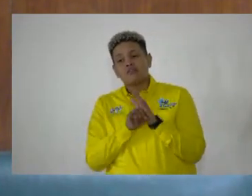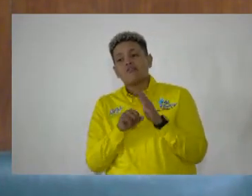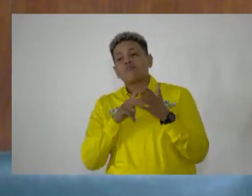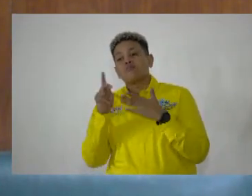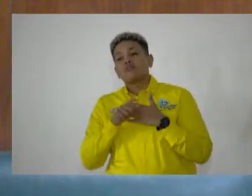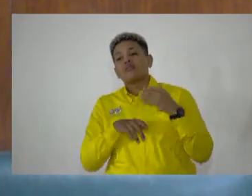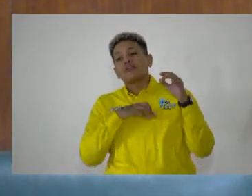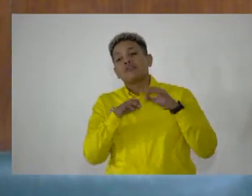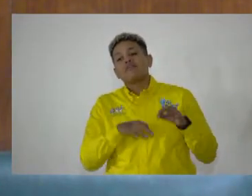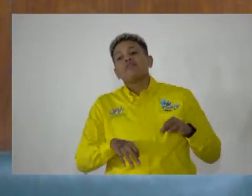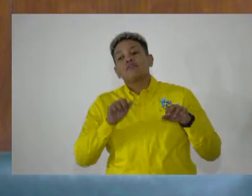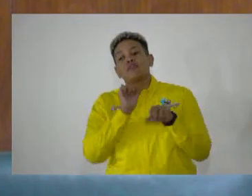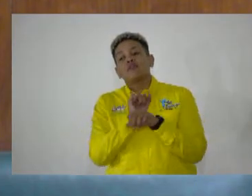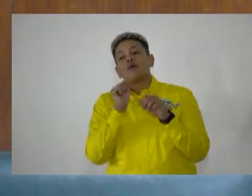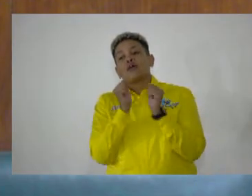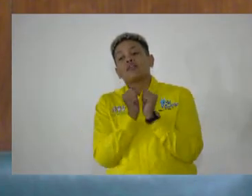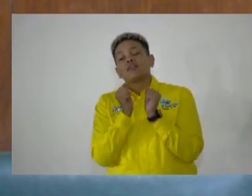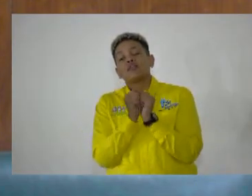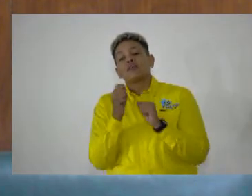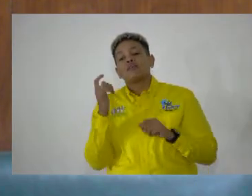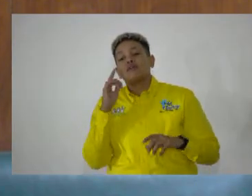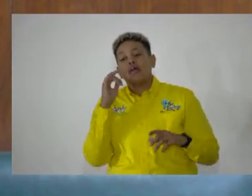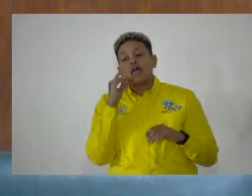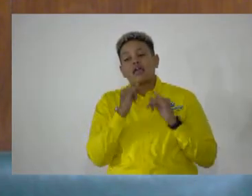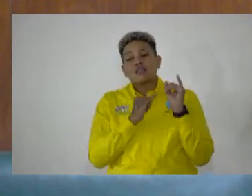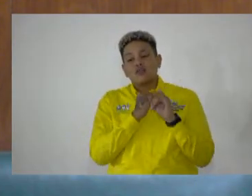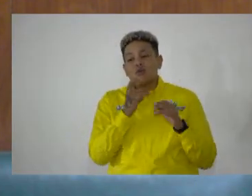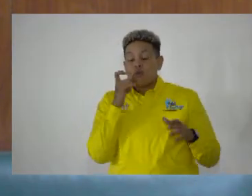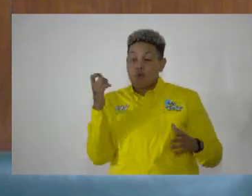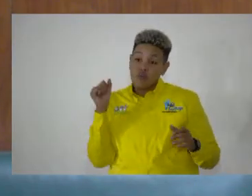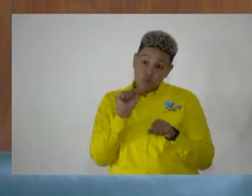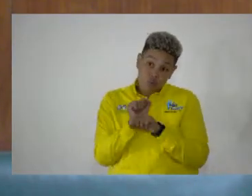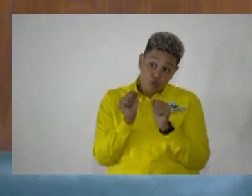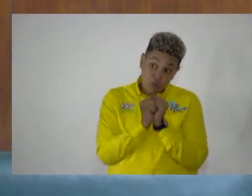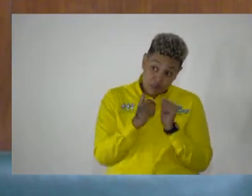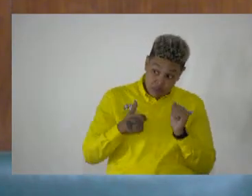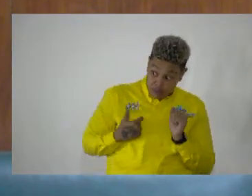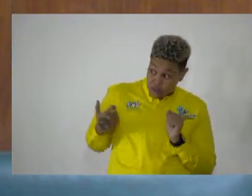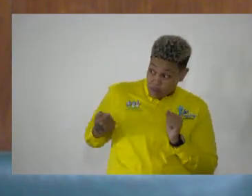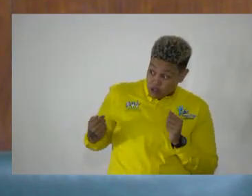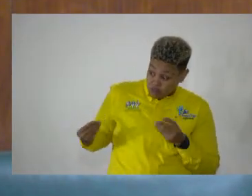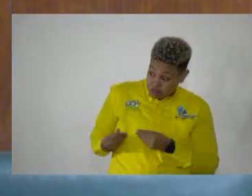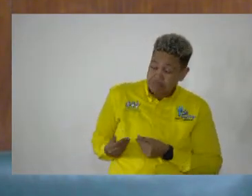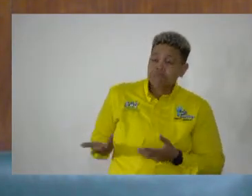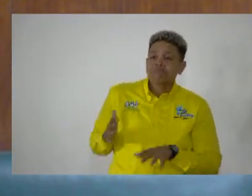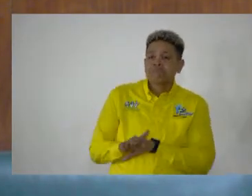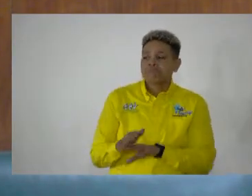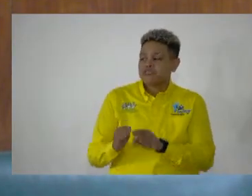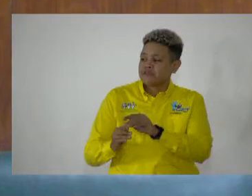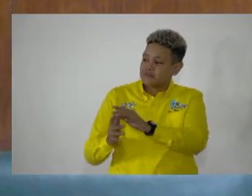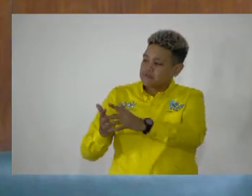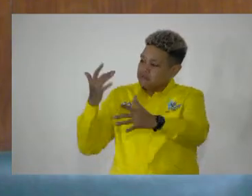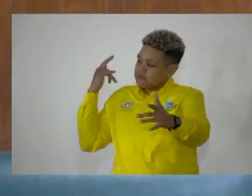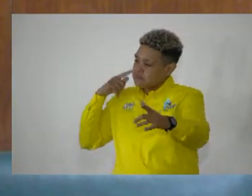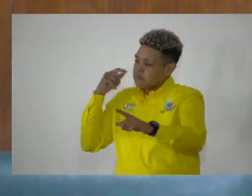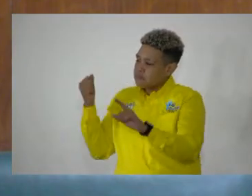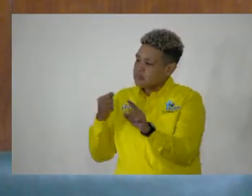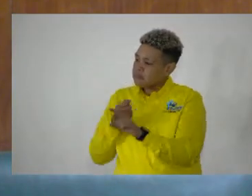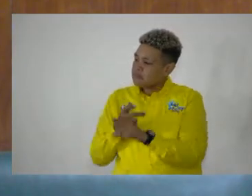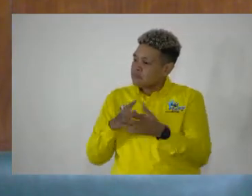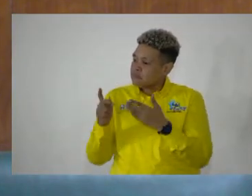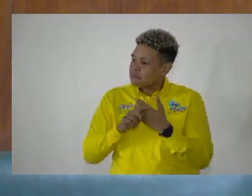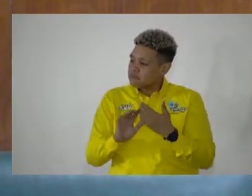it, identify the institution that wants to work with so that we can have a very impactful